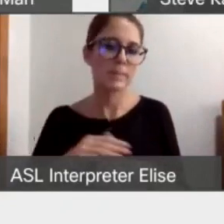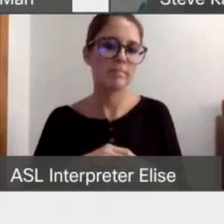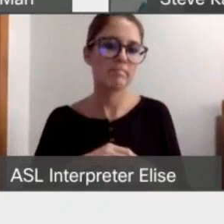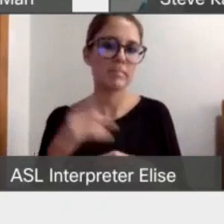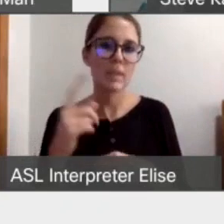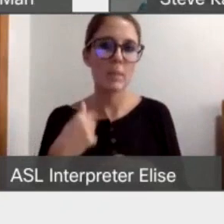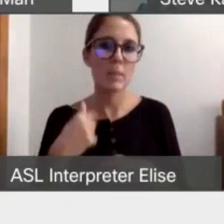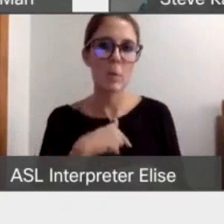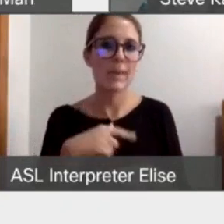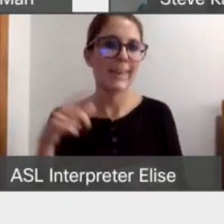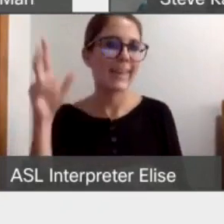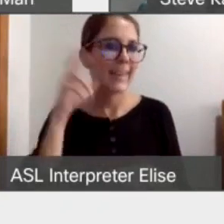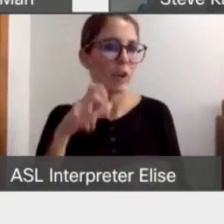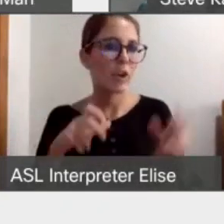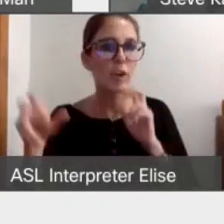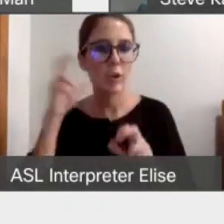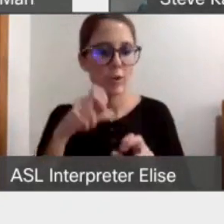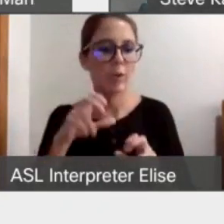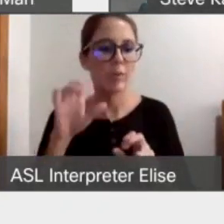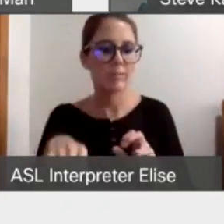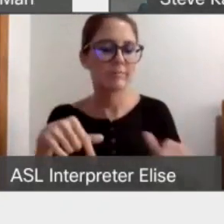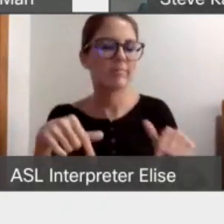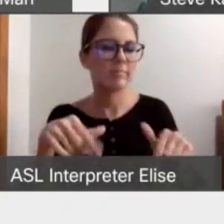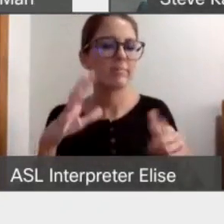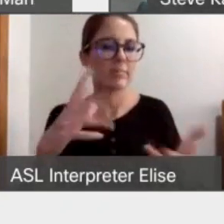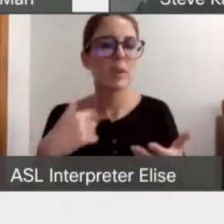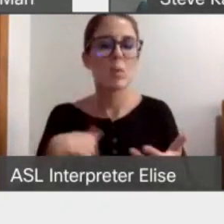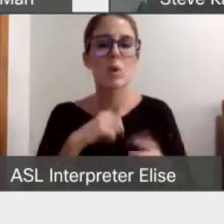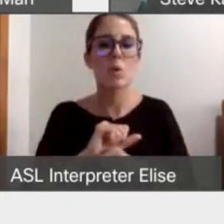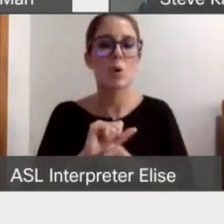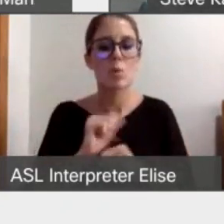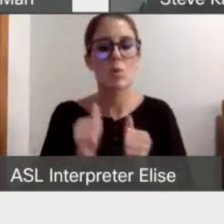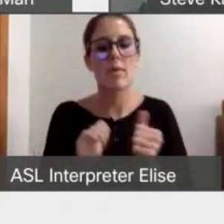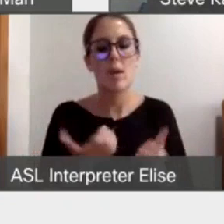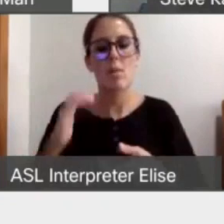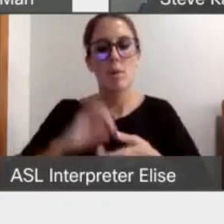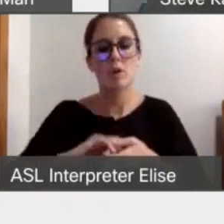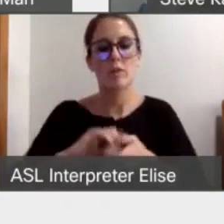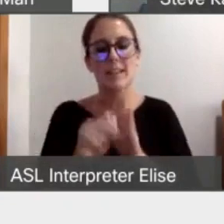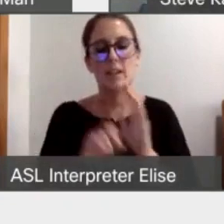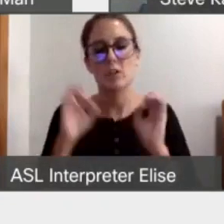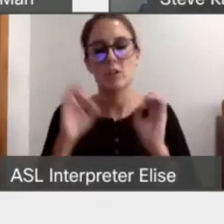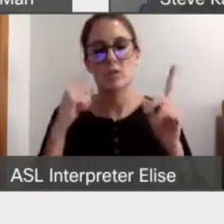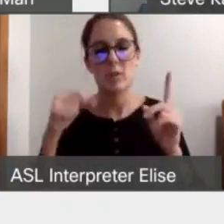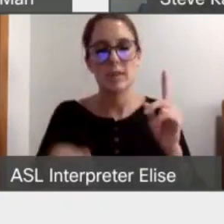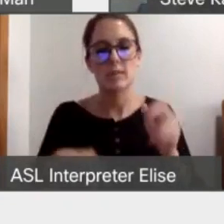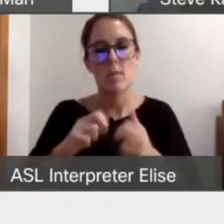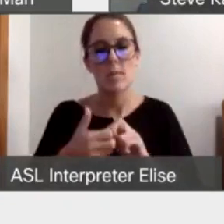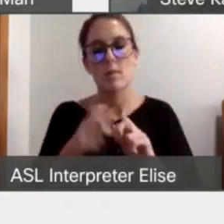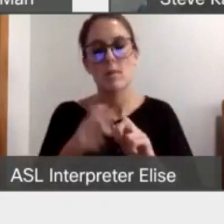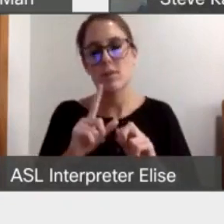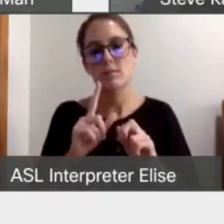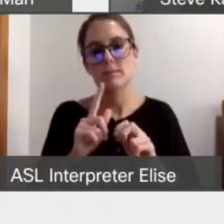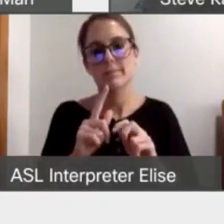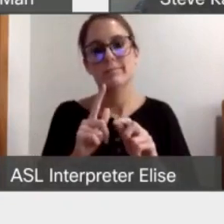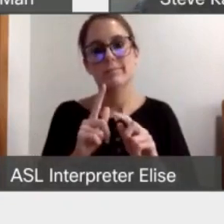that we do hear about. We are working, you know, with our partners in state education on, you know, this issue sort of at a, you know, larger